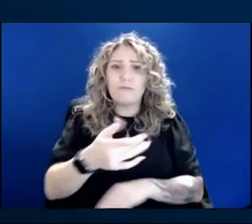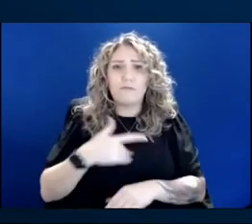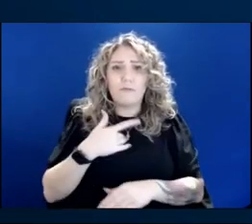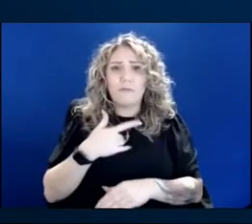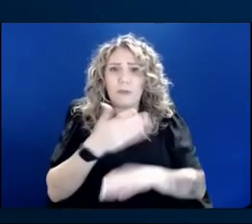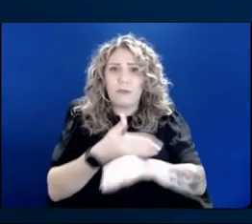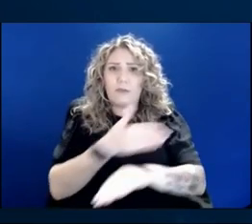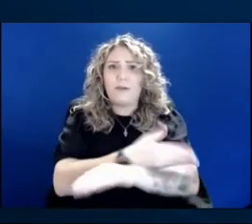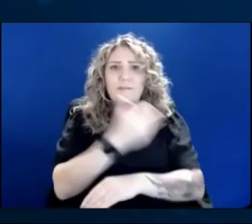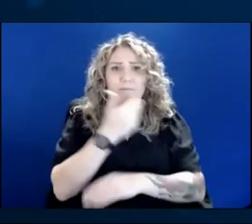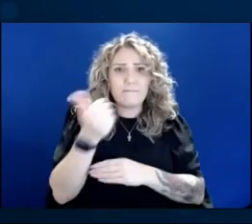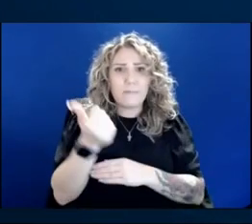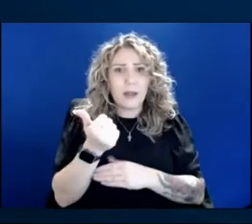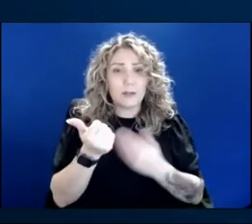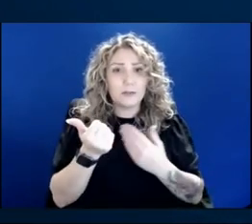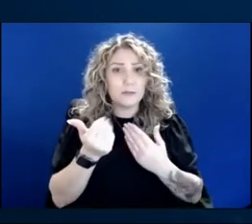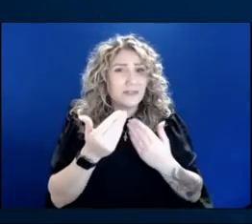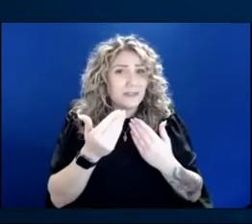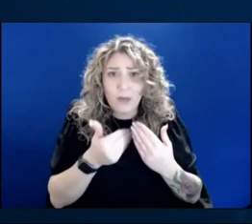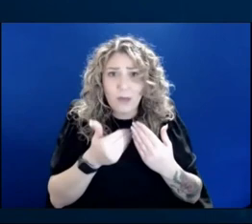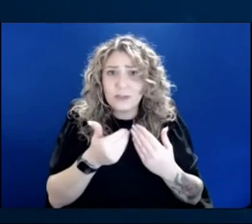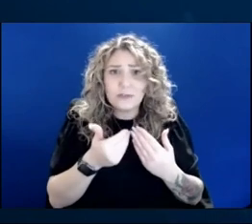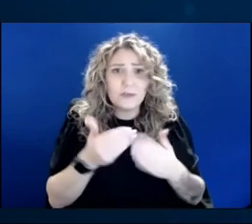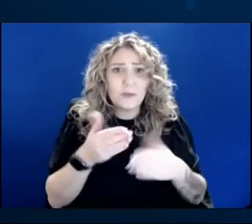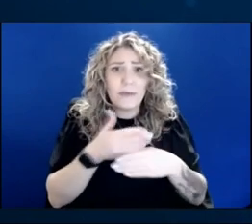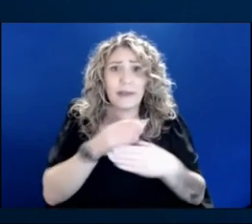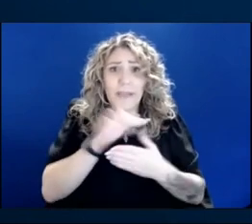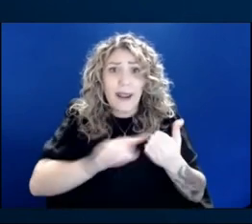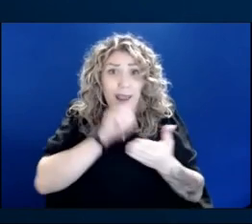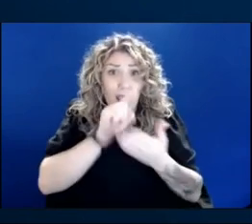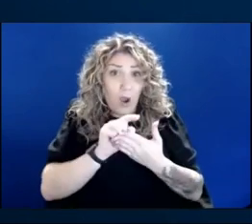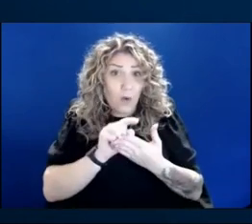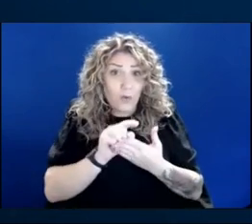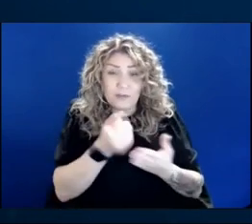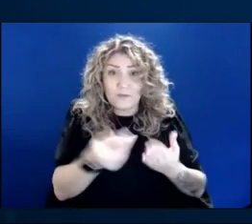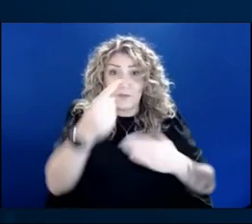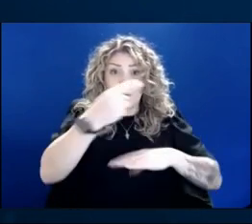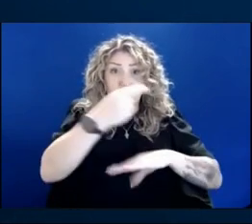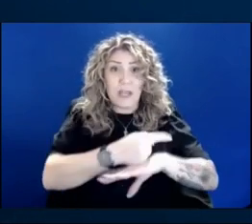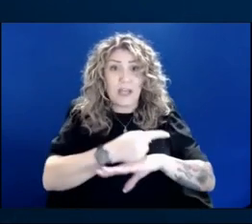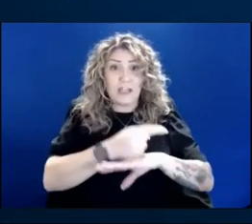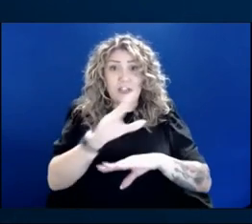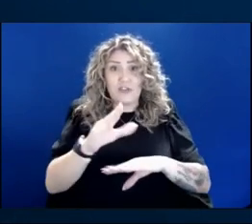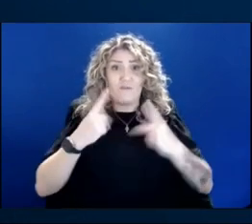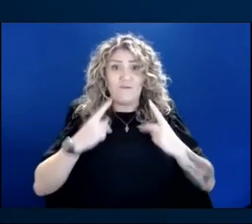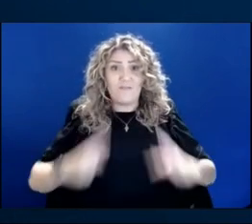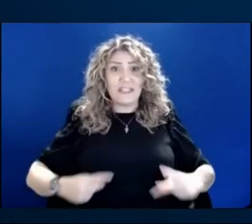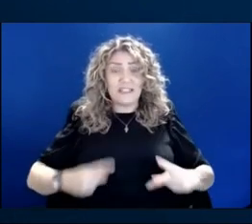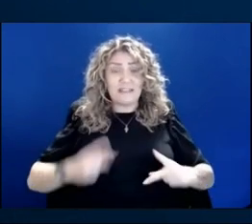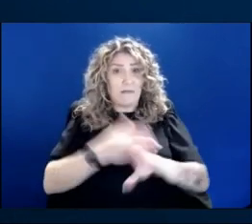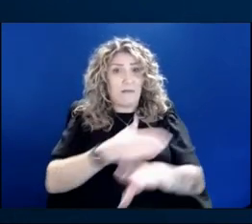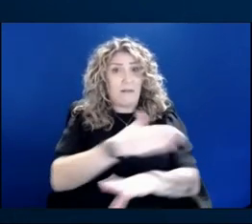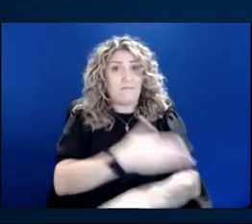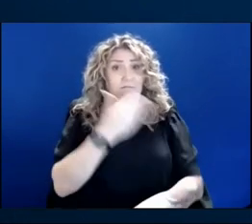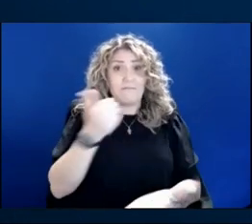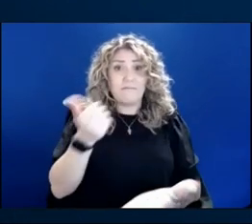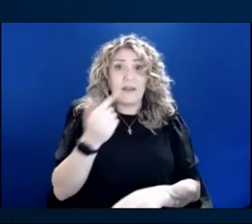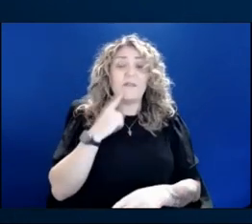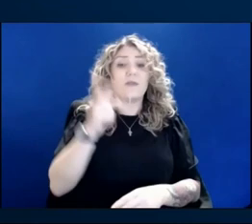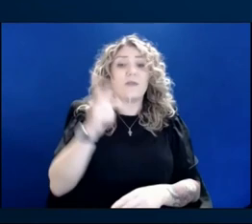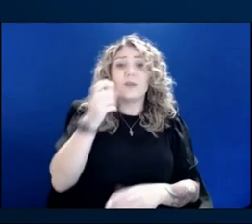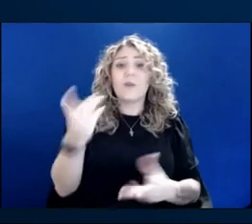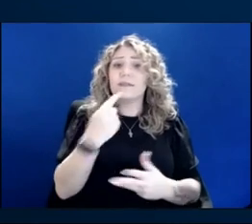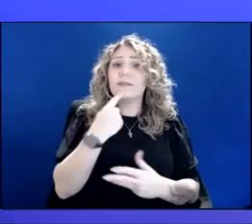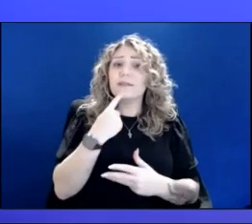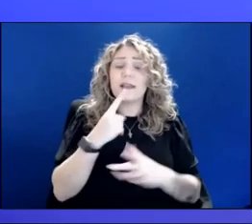it's almost, I mean, within, could be within hours, within a couple of days, you're physically starting to feel better, right? Yeah, well, hear what he says, but most people with kidney failure, it's